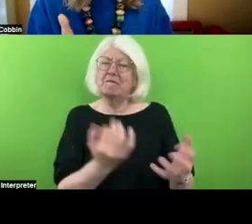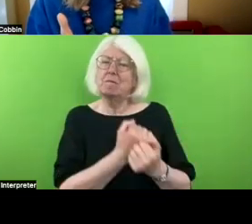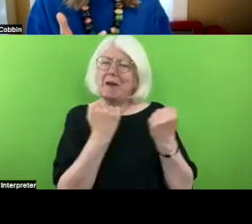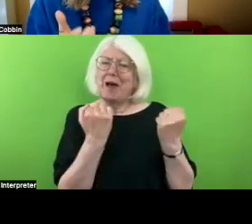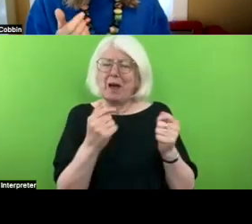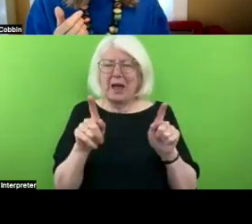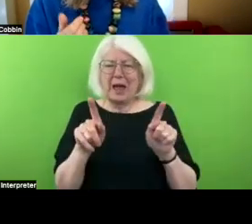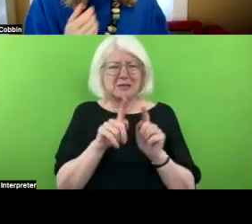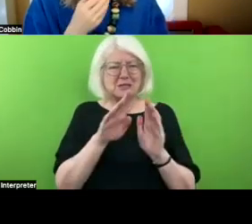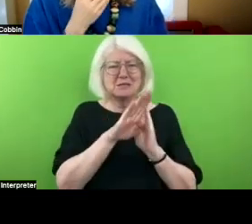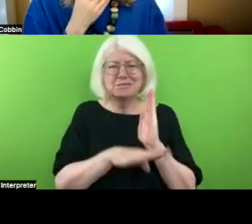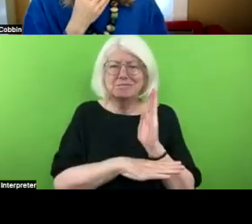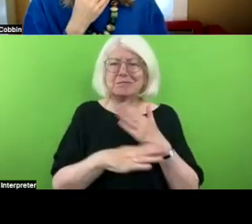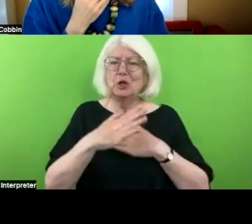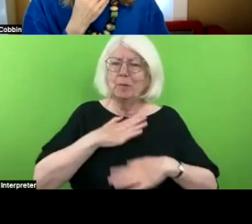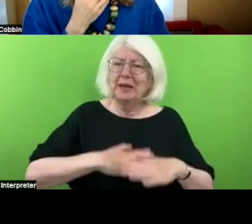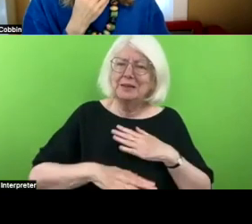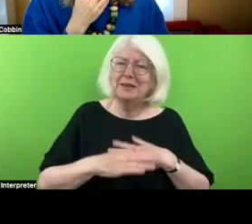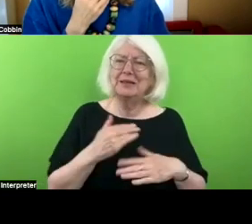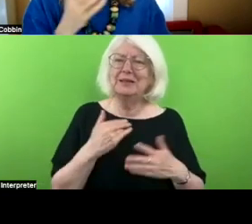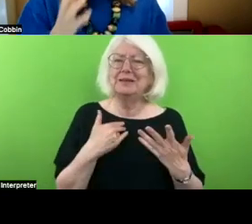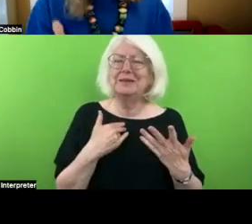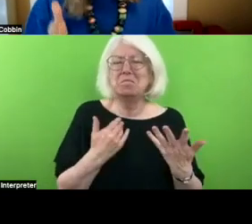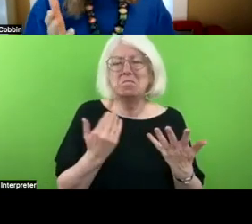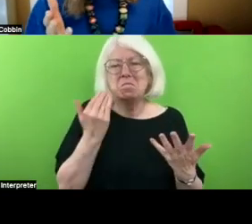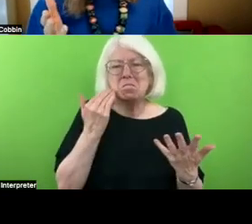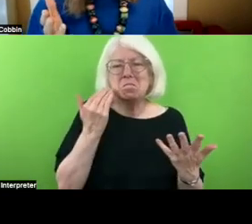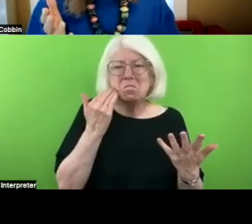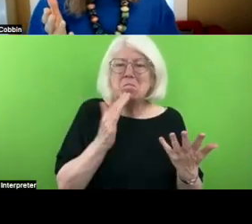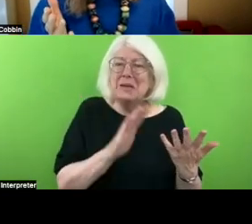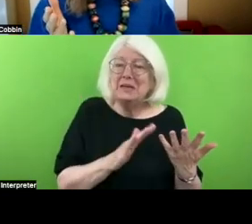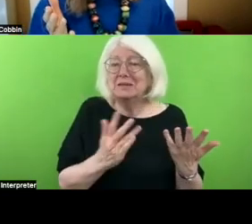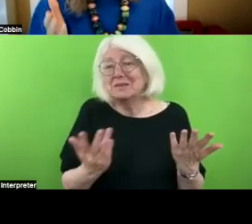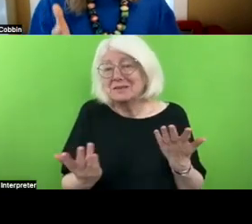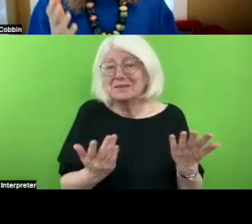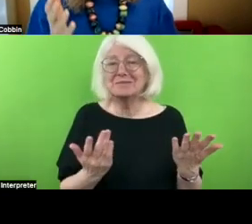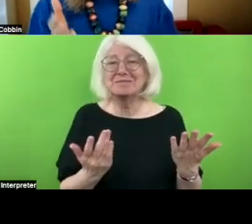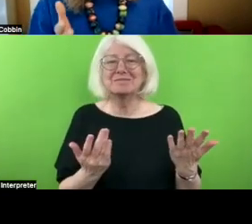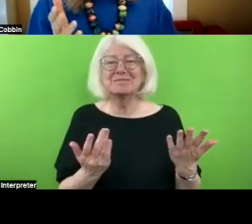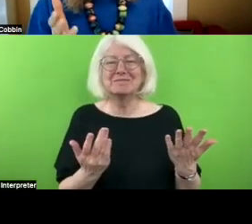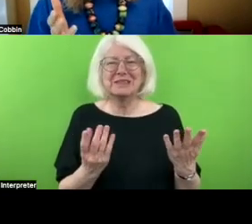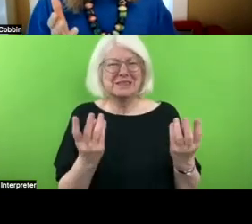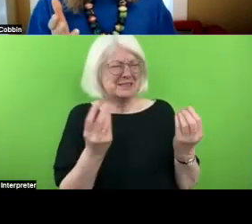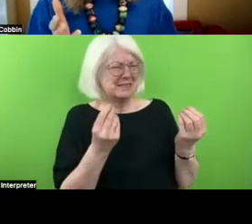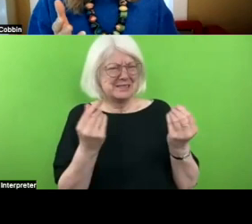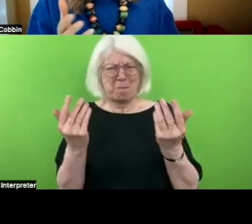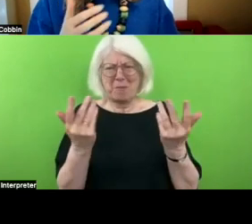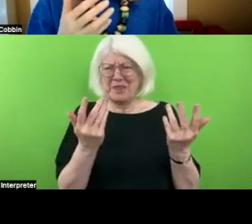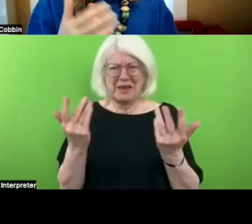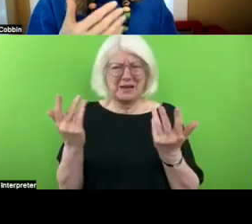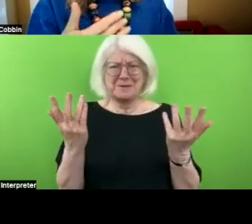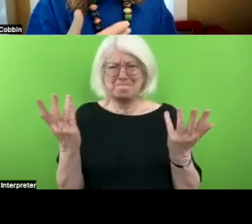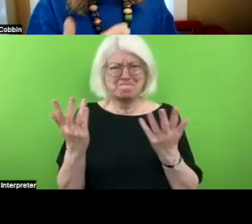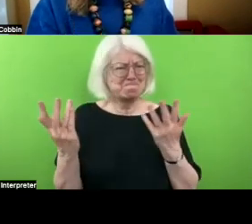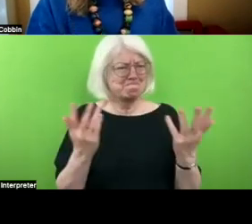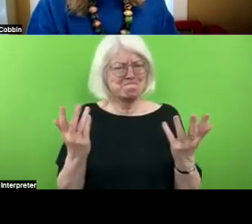as vulnerability, as meekness? And maybe there's something that doesn't quite add up between